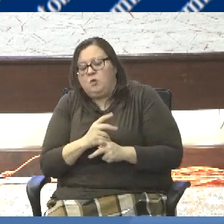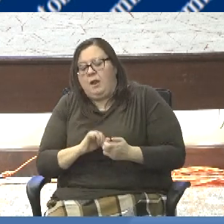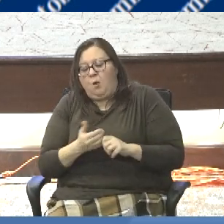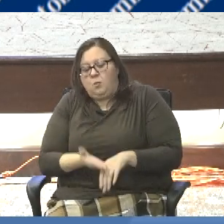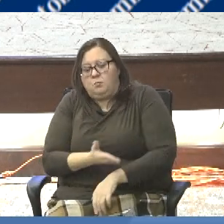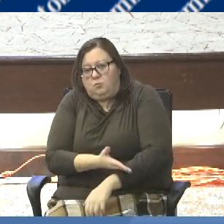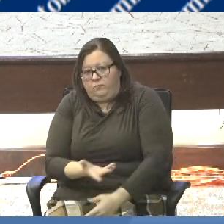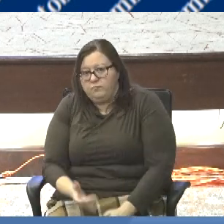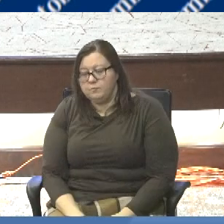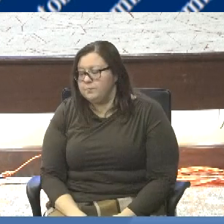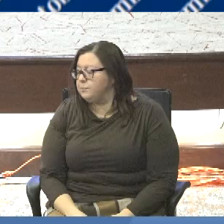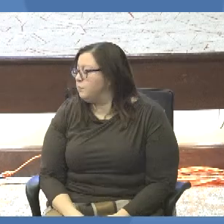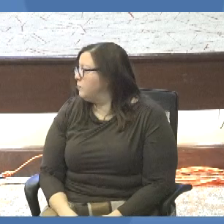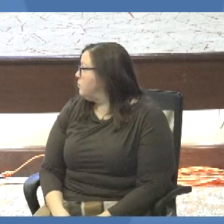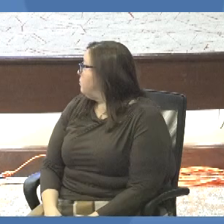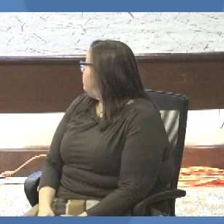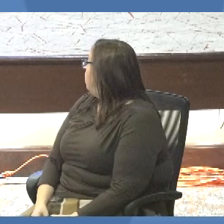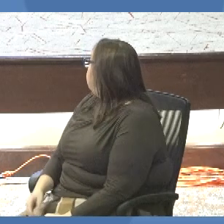that.